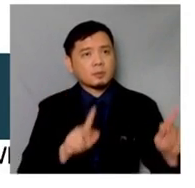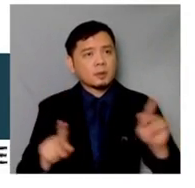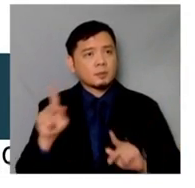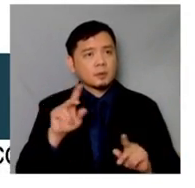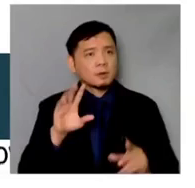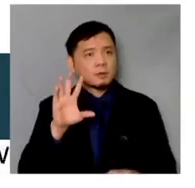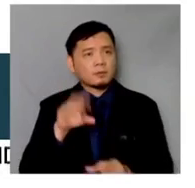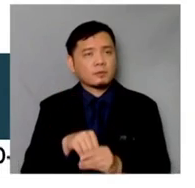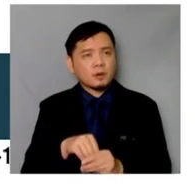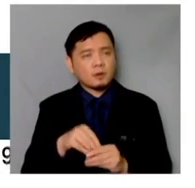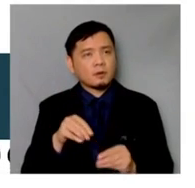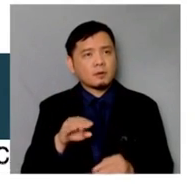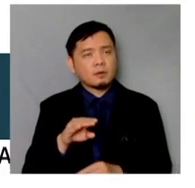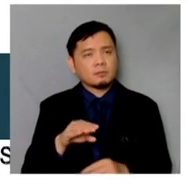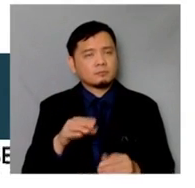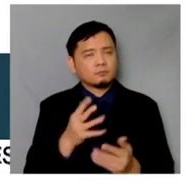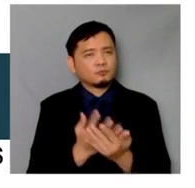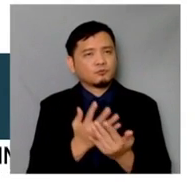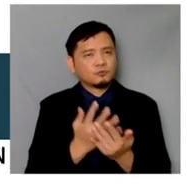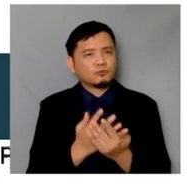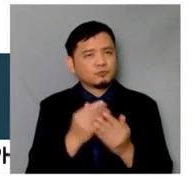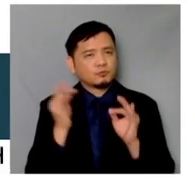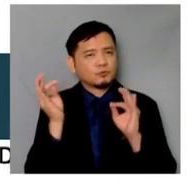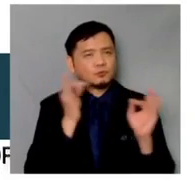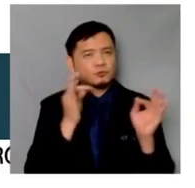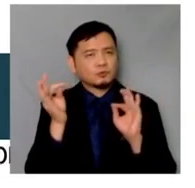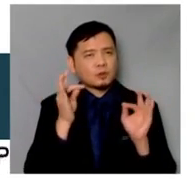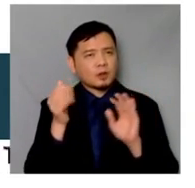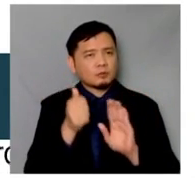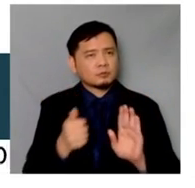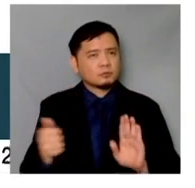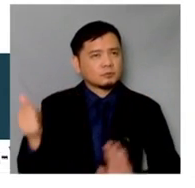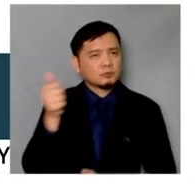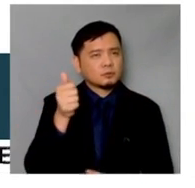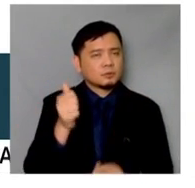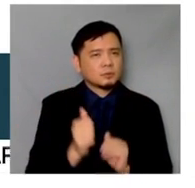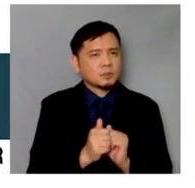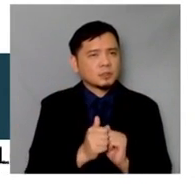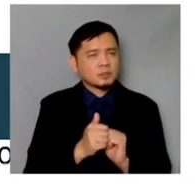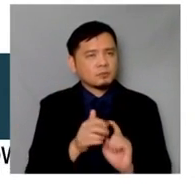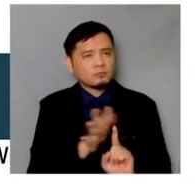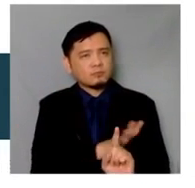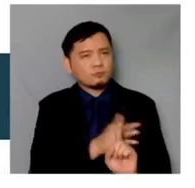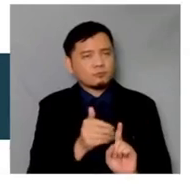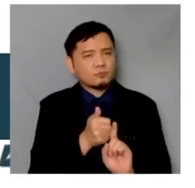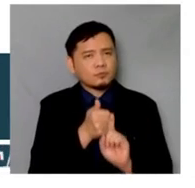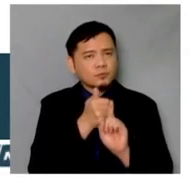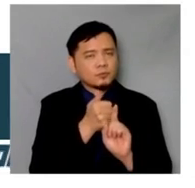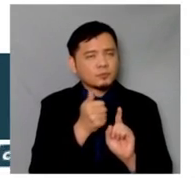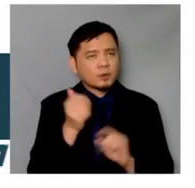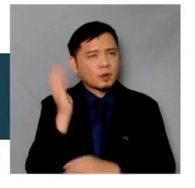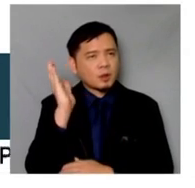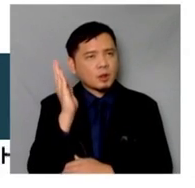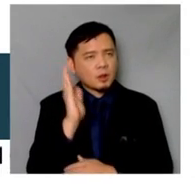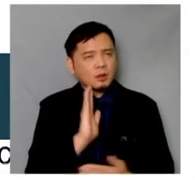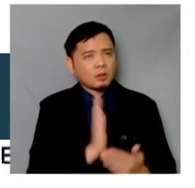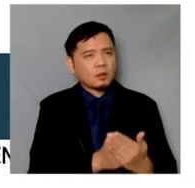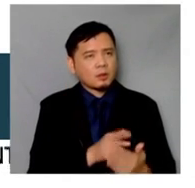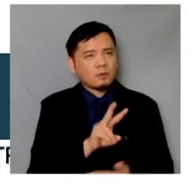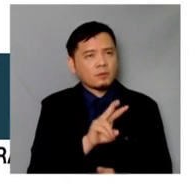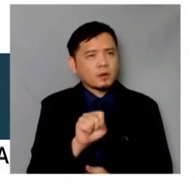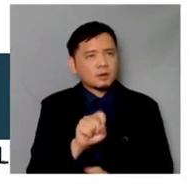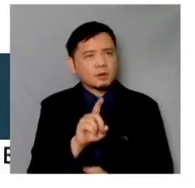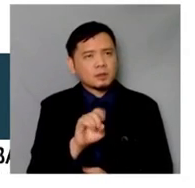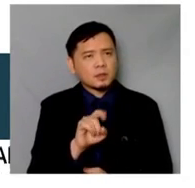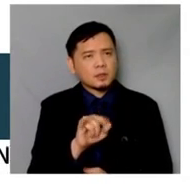the Bilibid drug lords, and were coerced into testifying against De Lima?